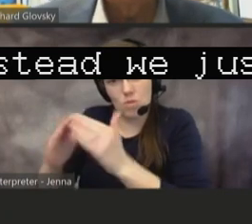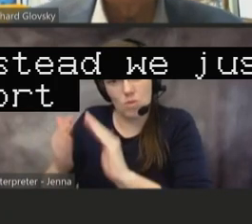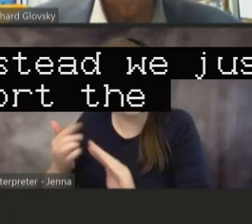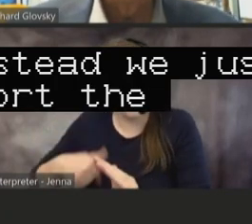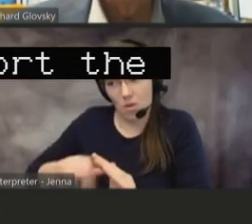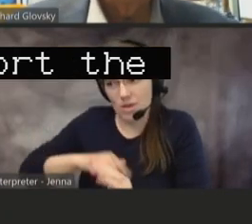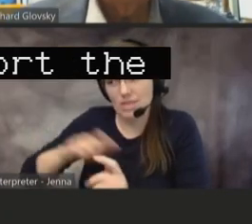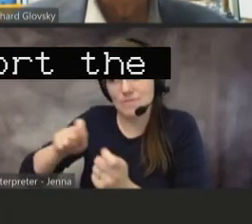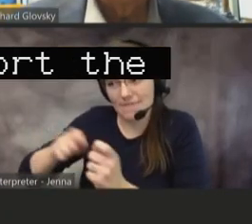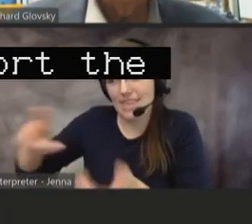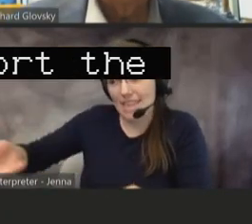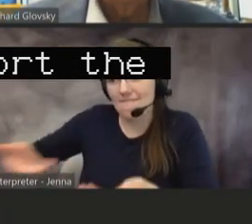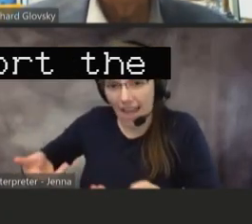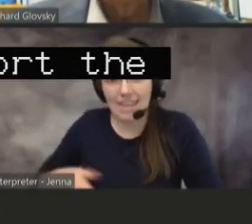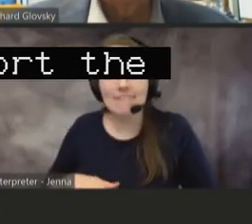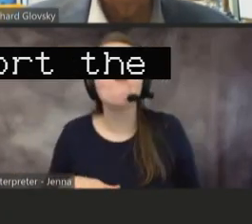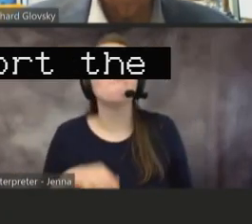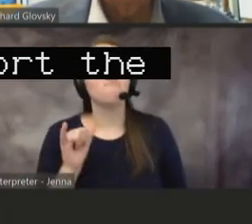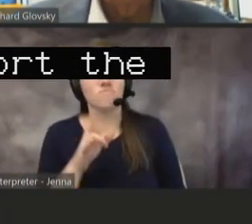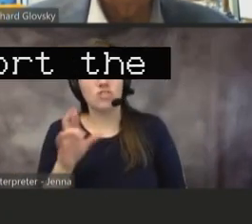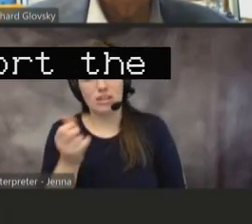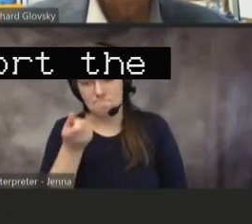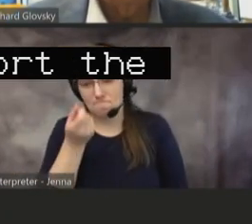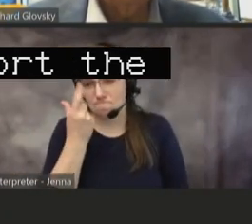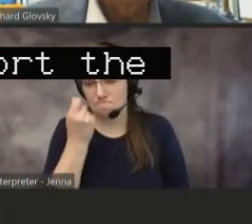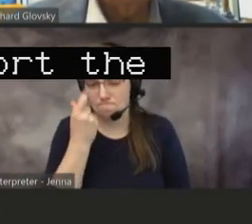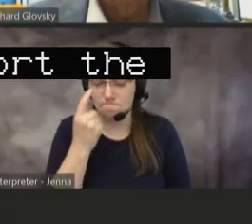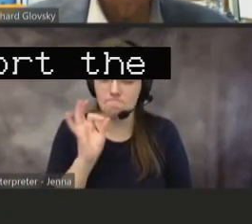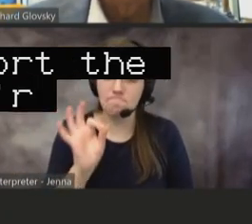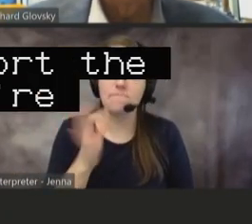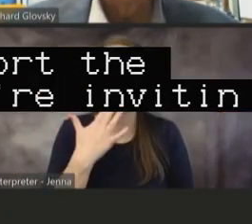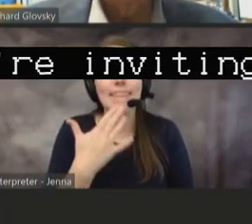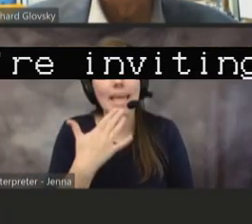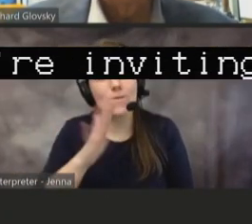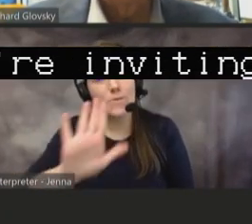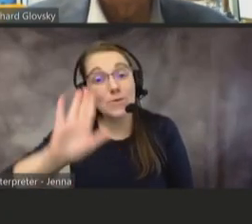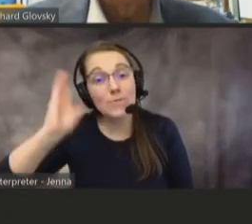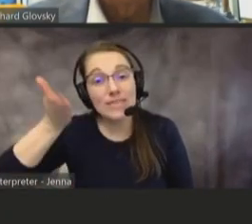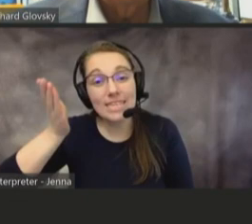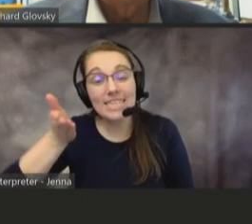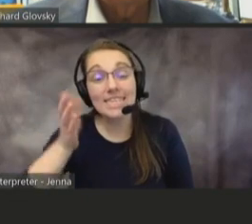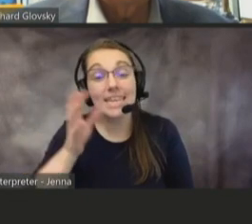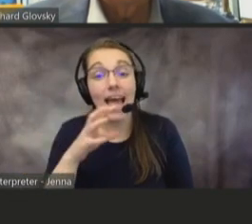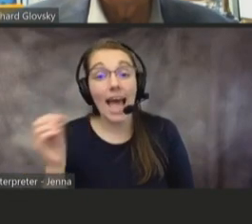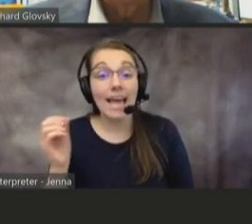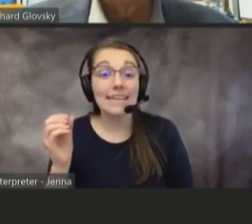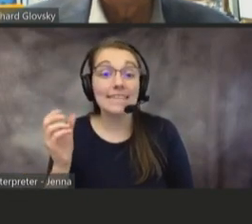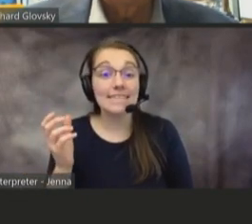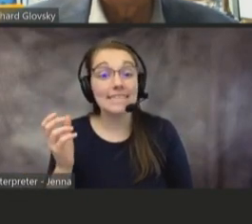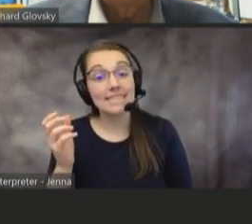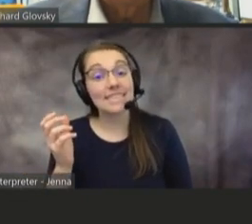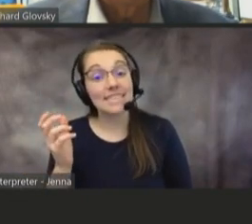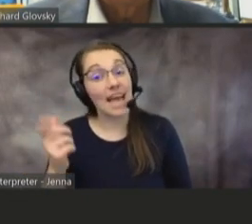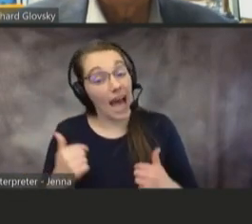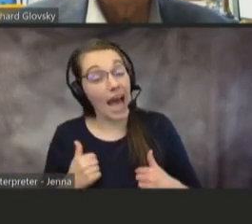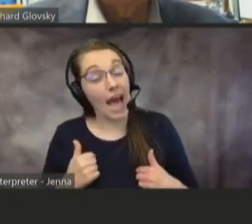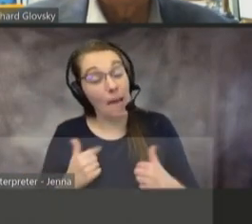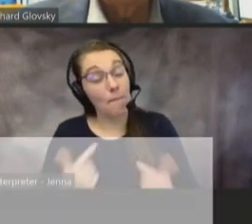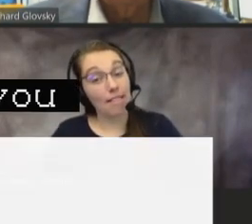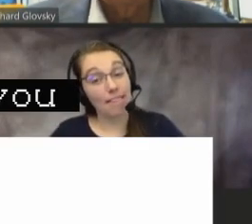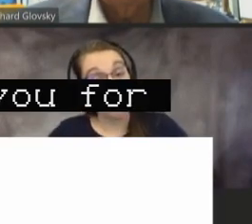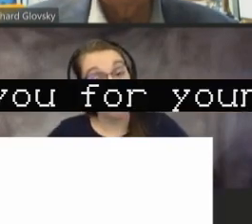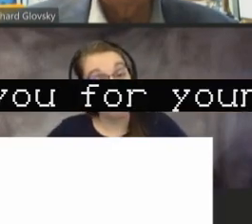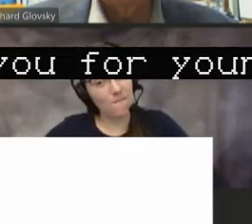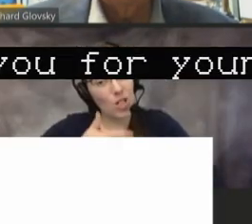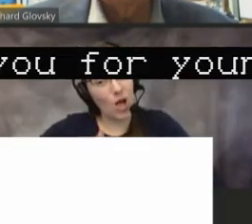Understood. Thank you. And again, thank you for your presentation. And as a lifelong Red Sox fan and who's